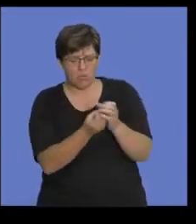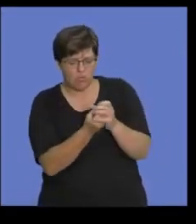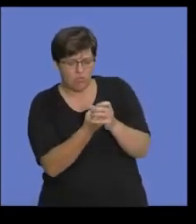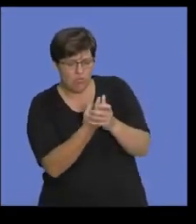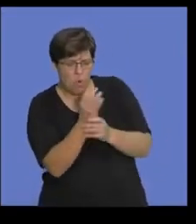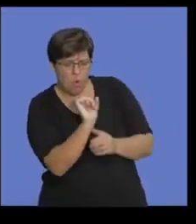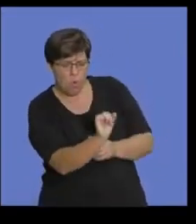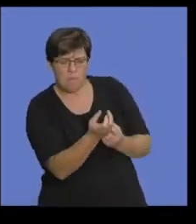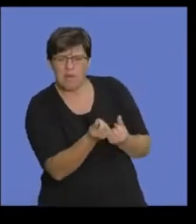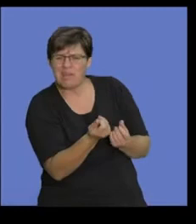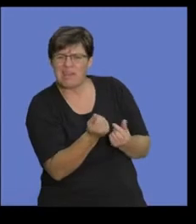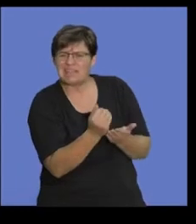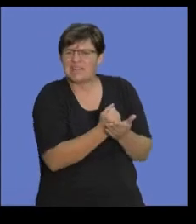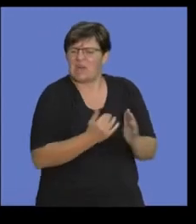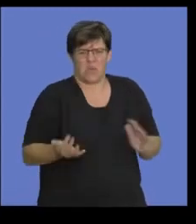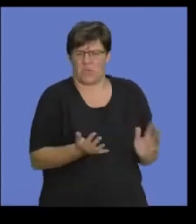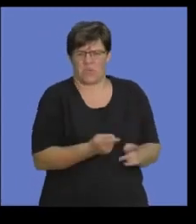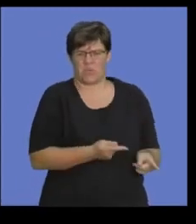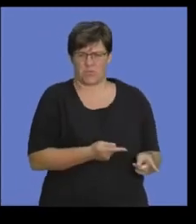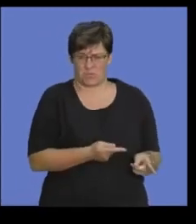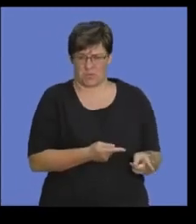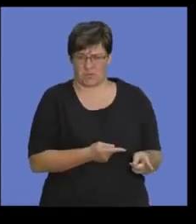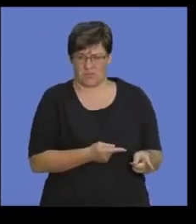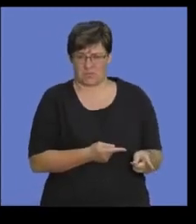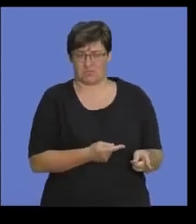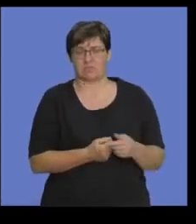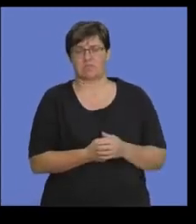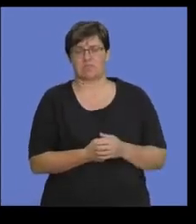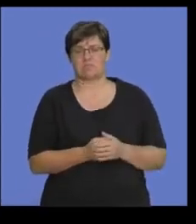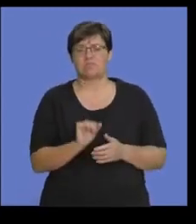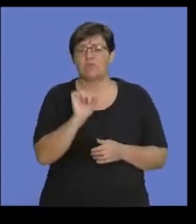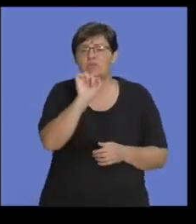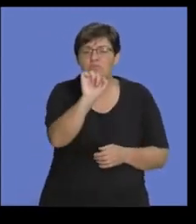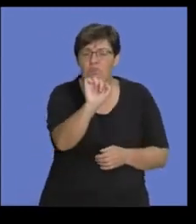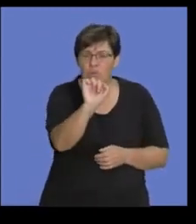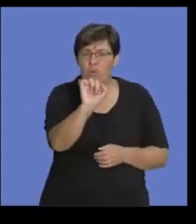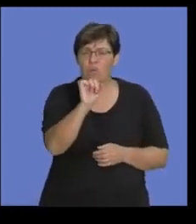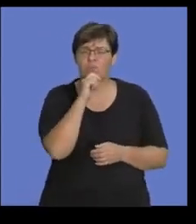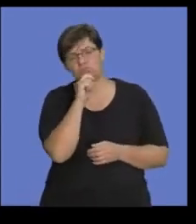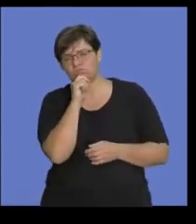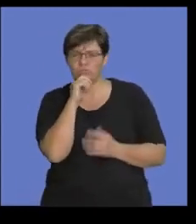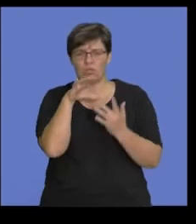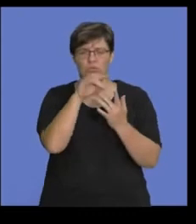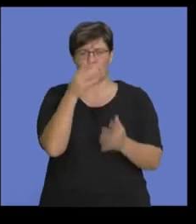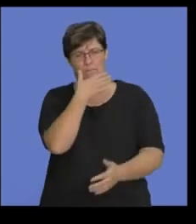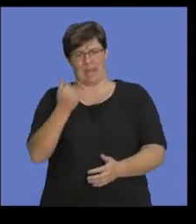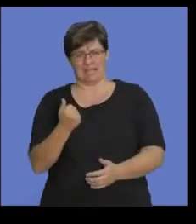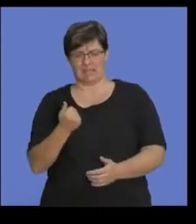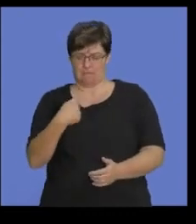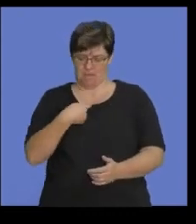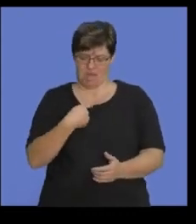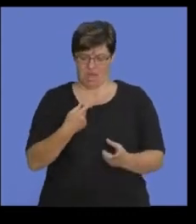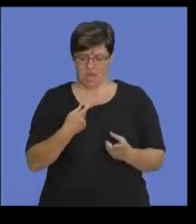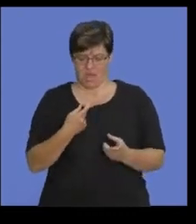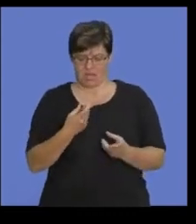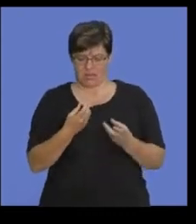their money? And then also to you now, what has been your best choice of saving your money? Let's